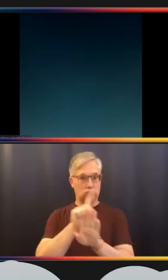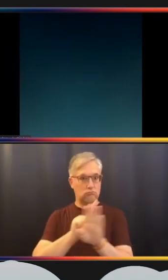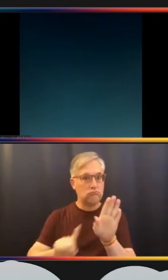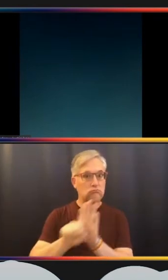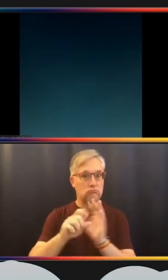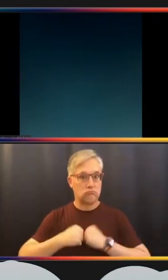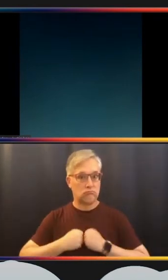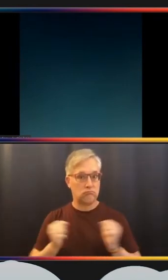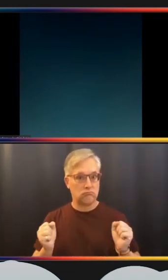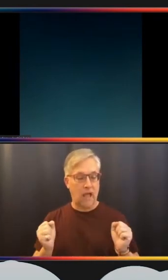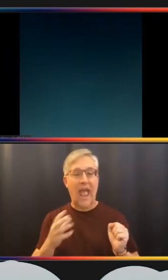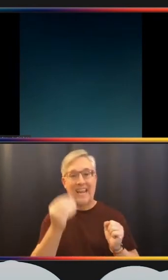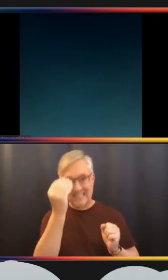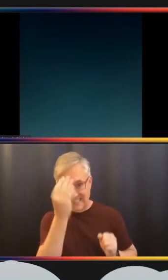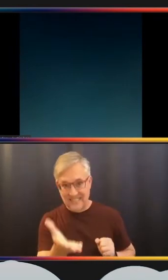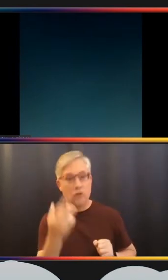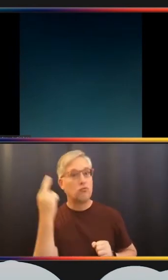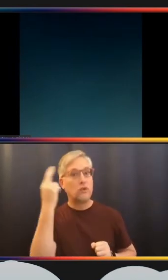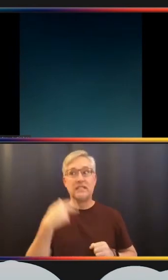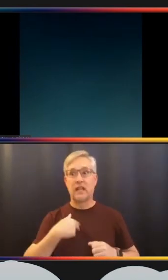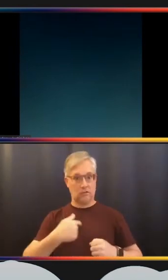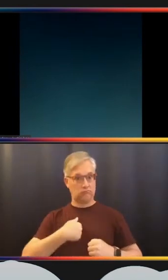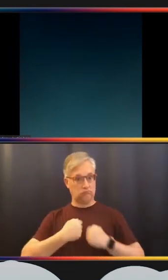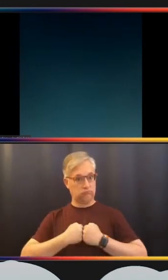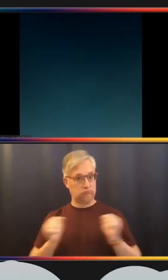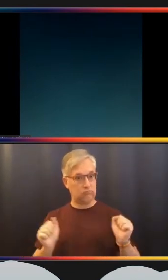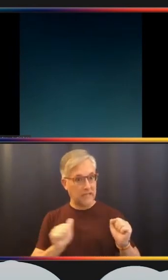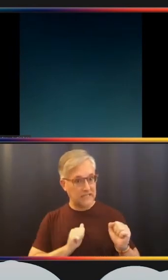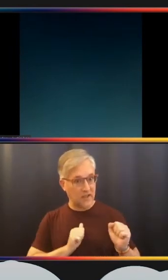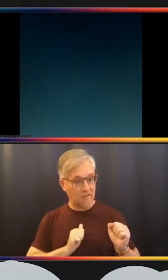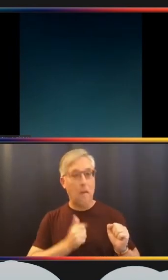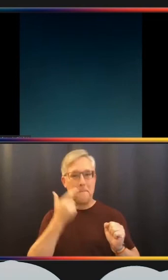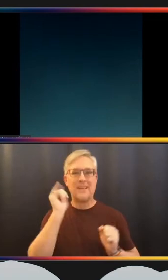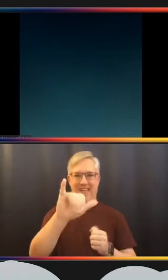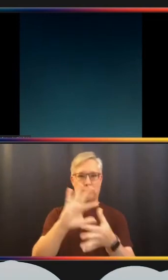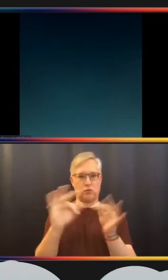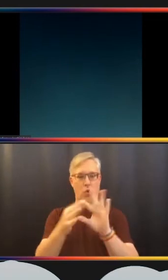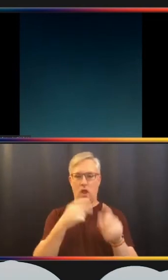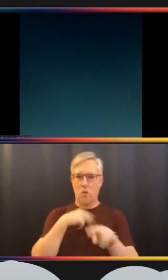I came out, by the way. So, aw.